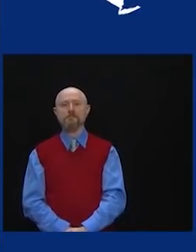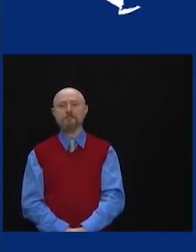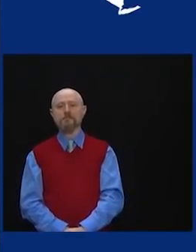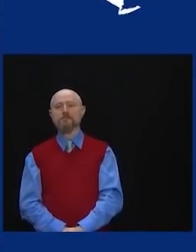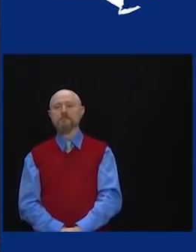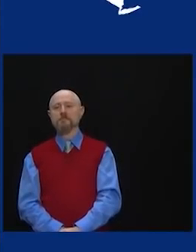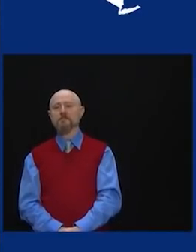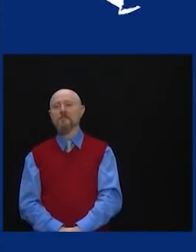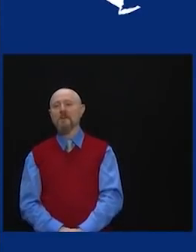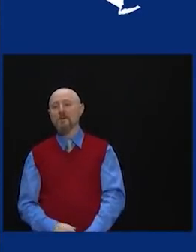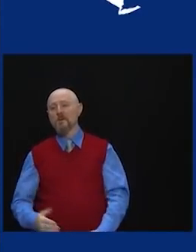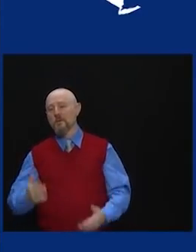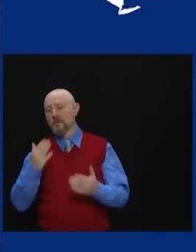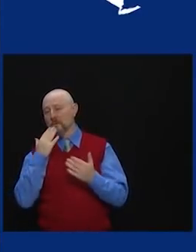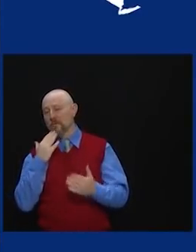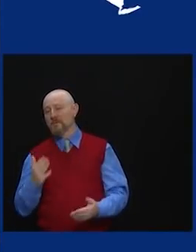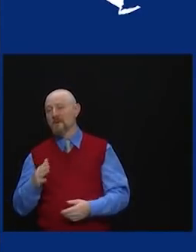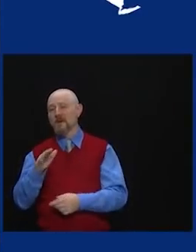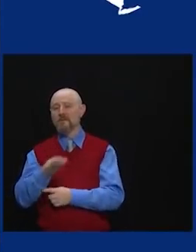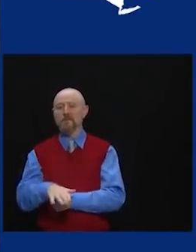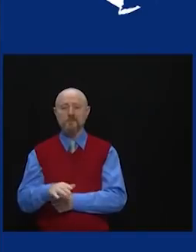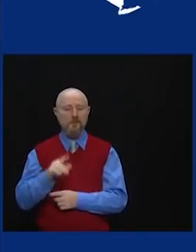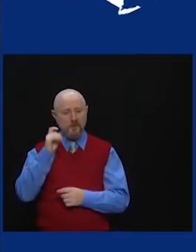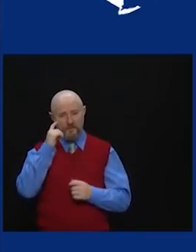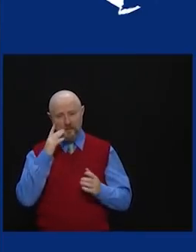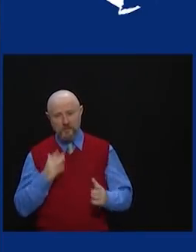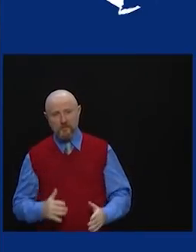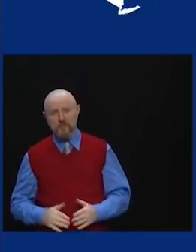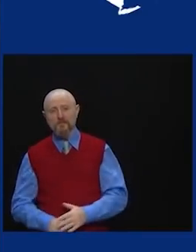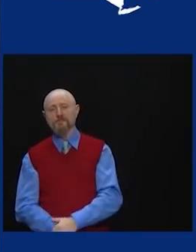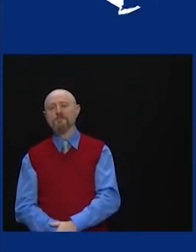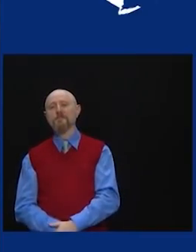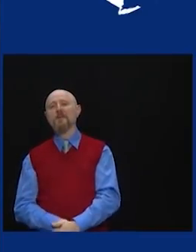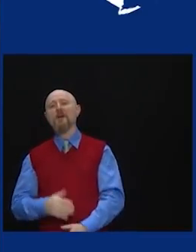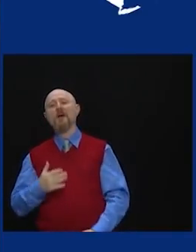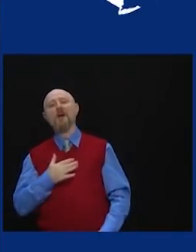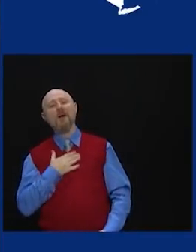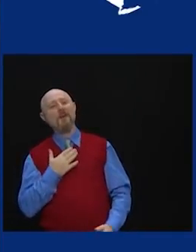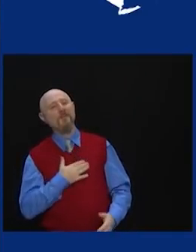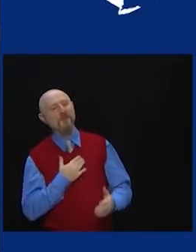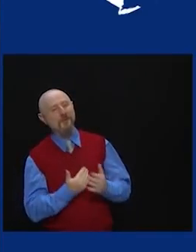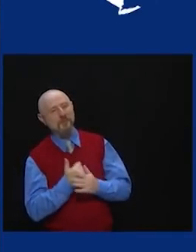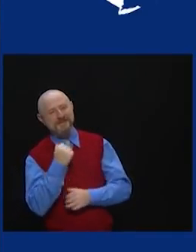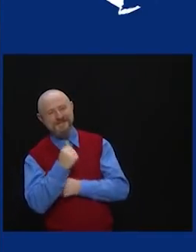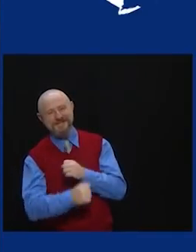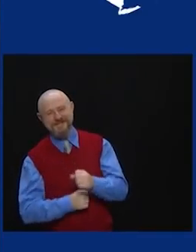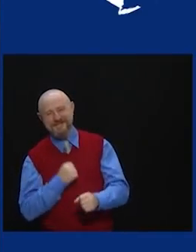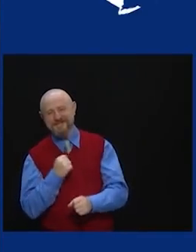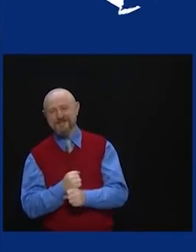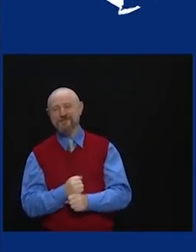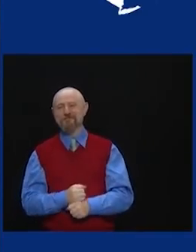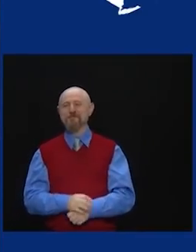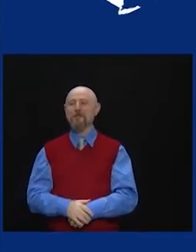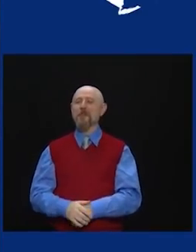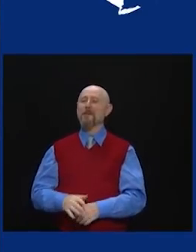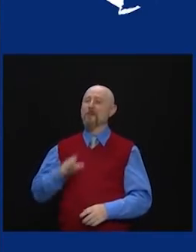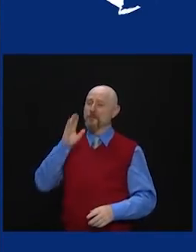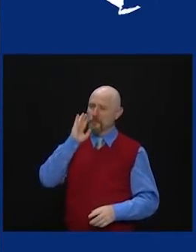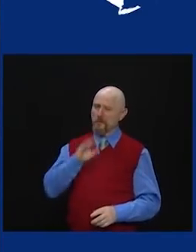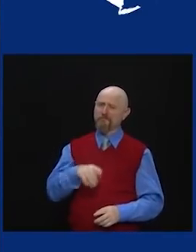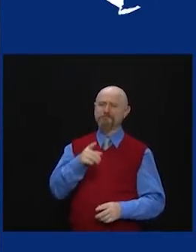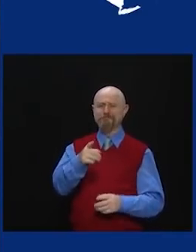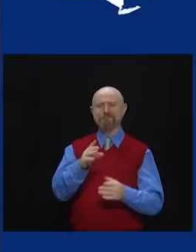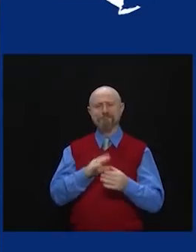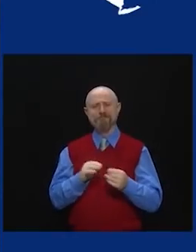Good afternoon, Governor, and I'd like to wish you a Happy New Year. I know that you talked a lot about keeping CUNY and